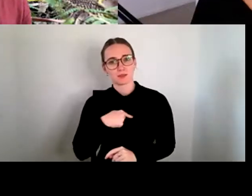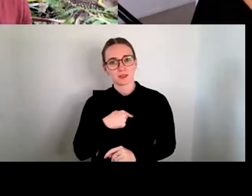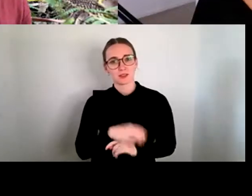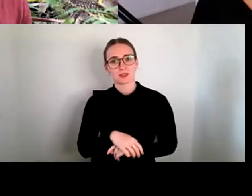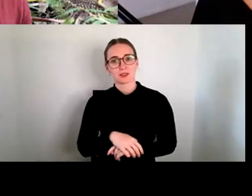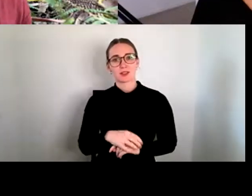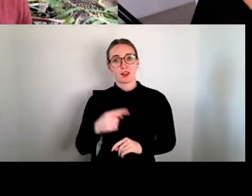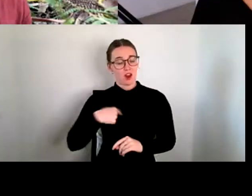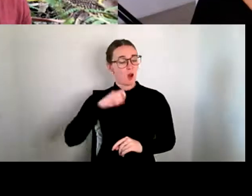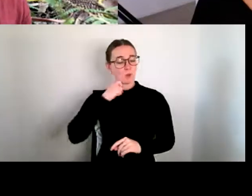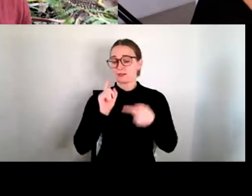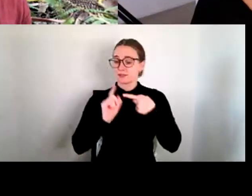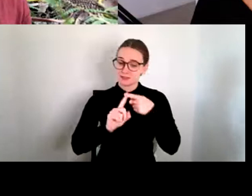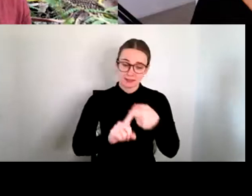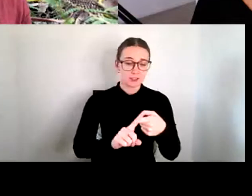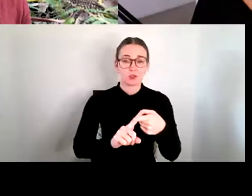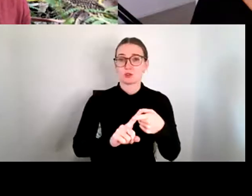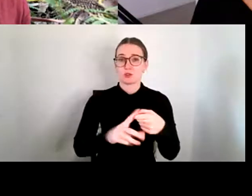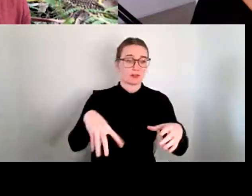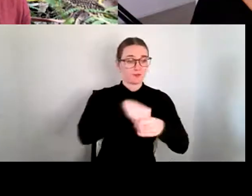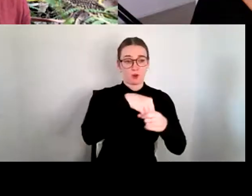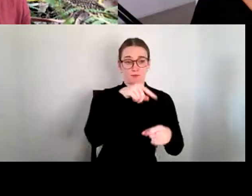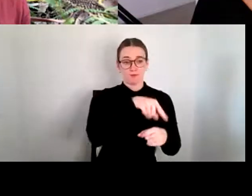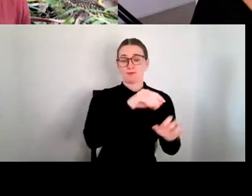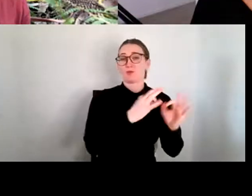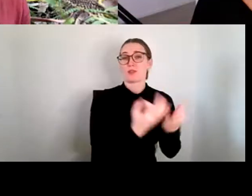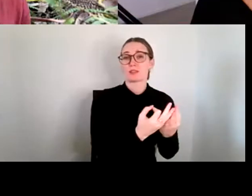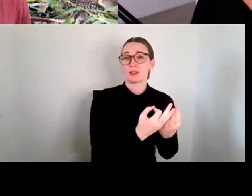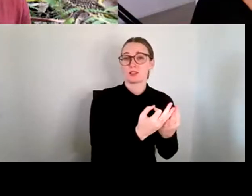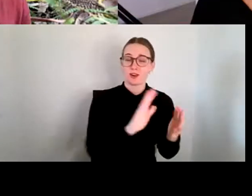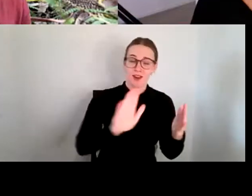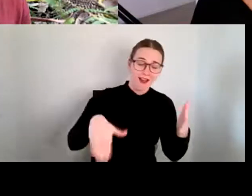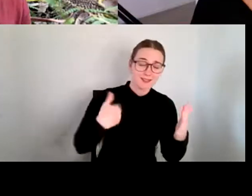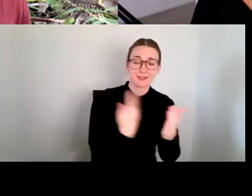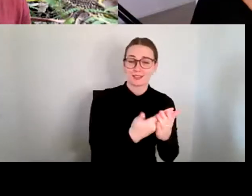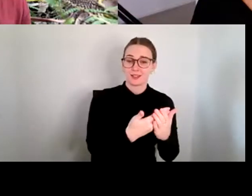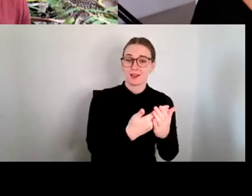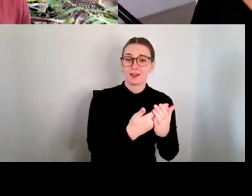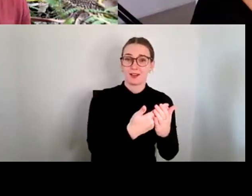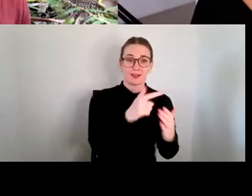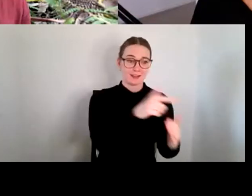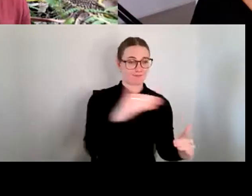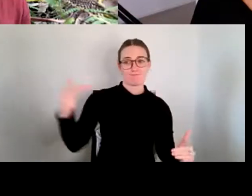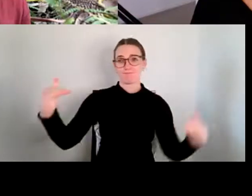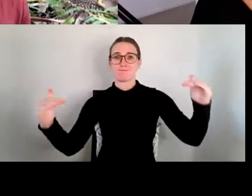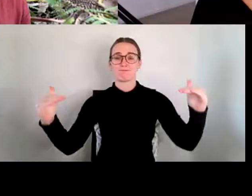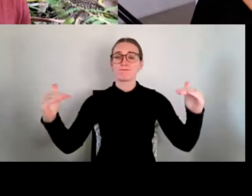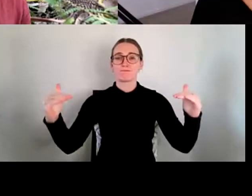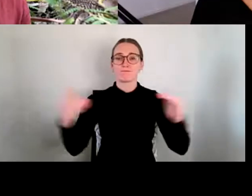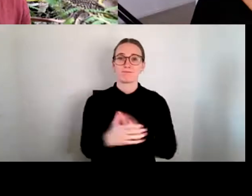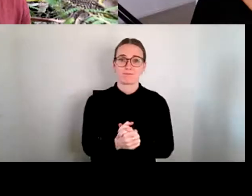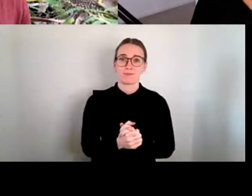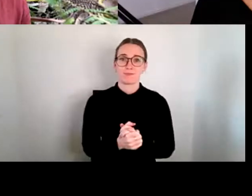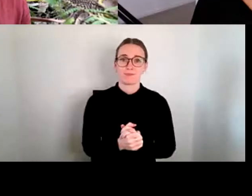in Bamali until I see it treated in the same way that Opera Australia is treated. You know, get